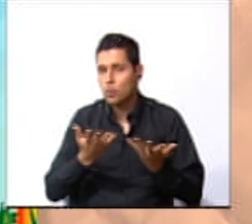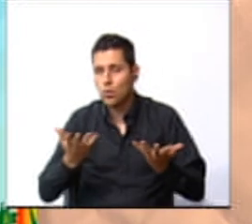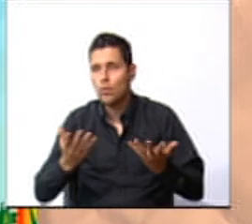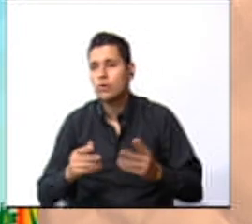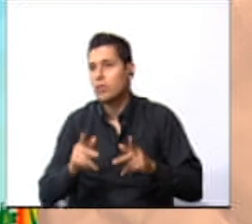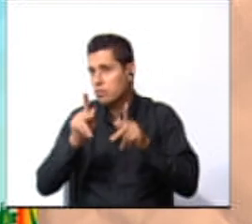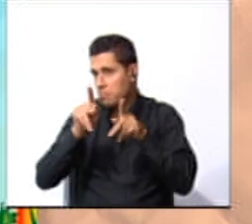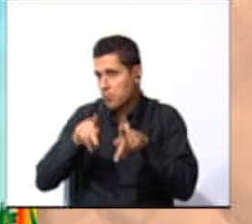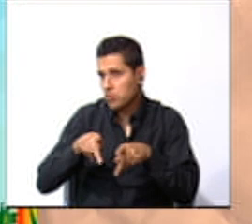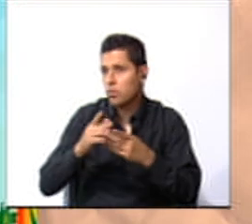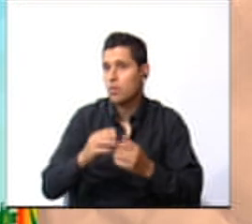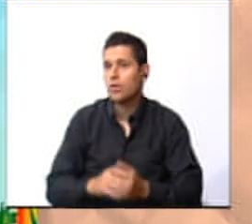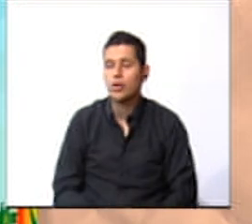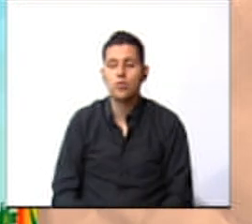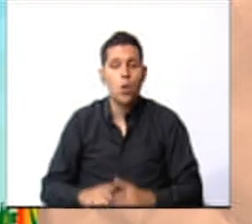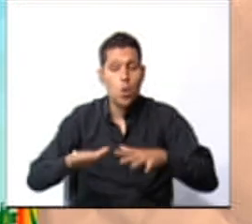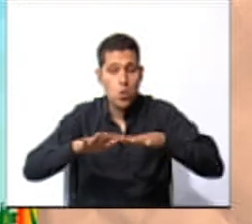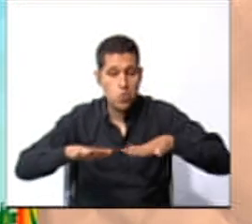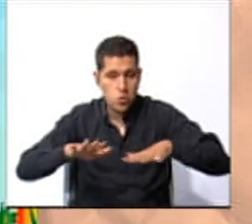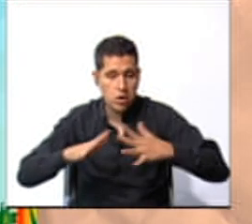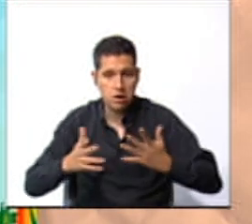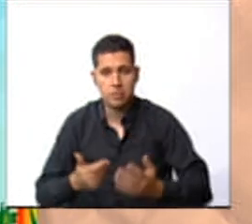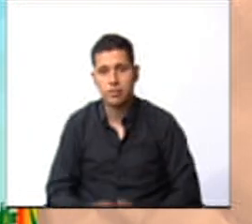are called adjectives.